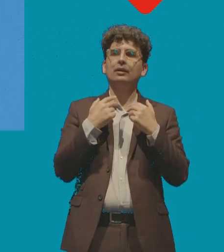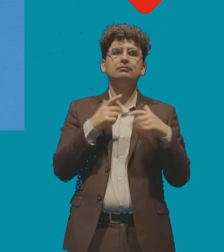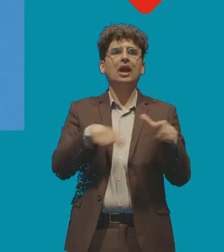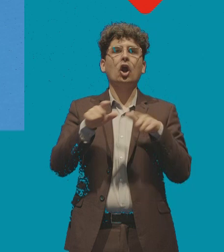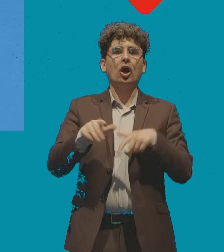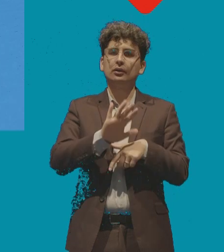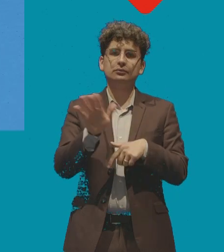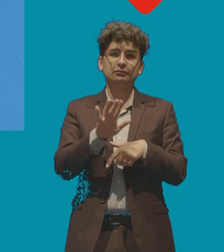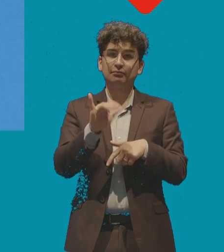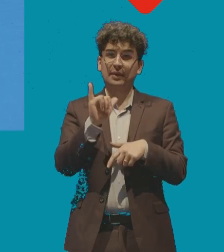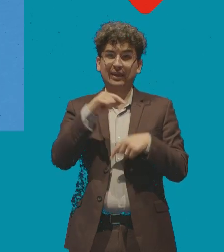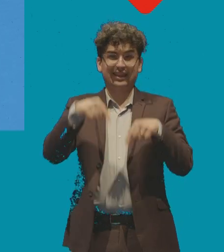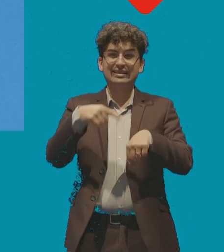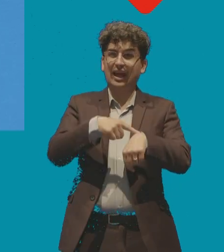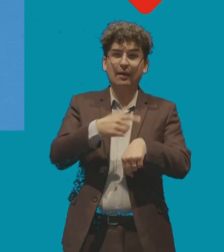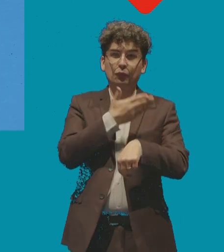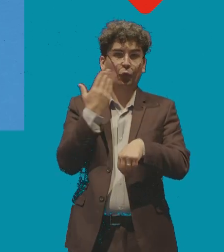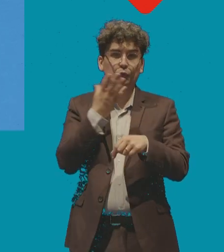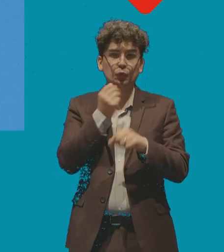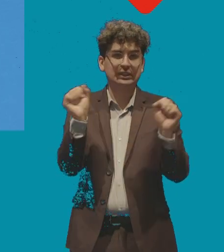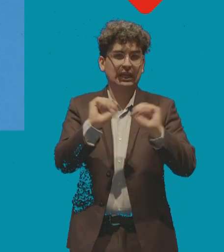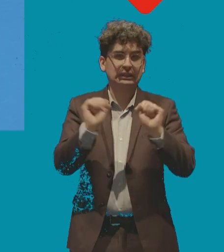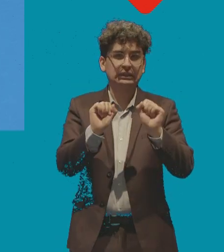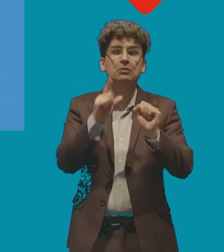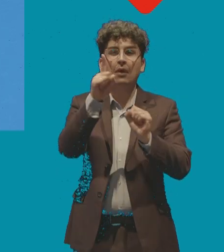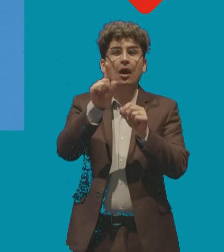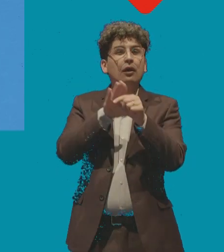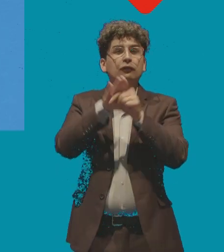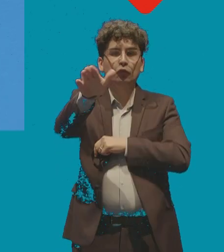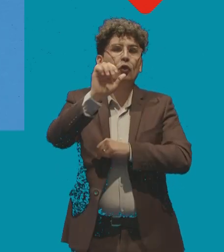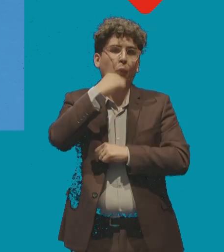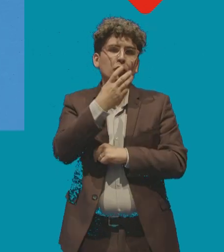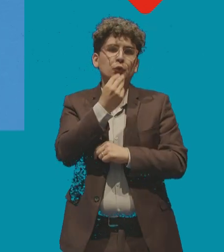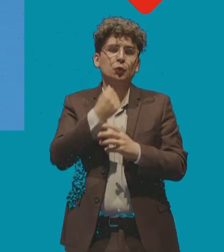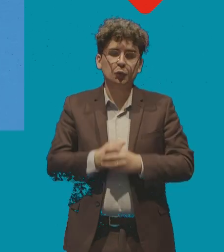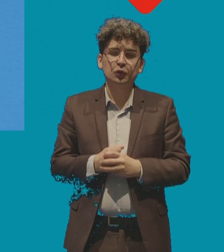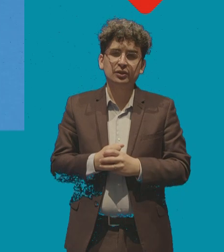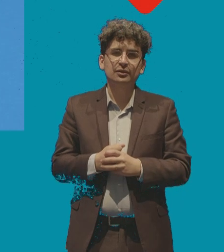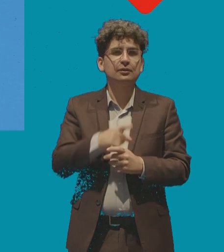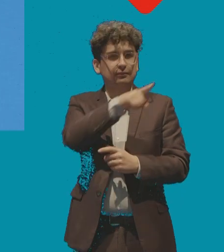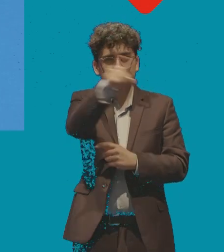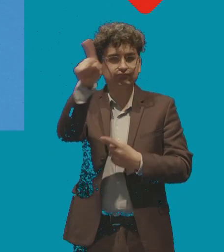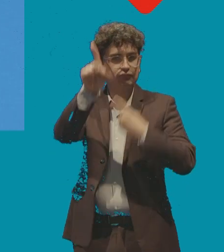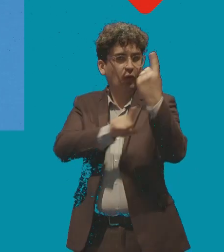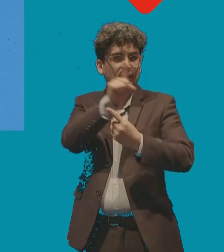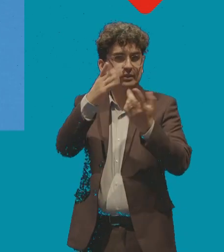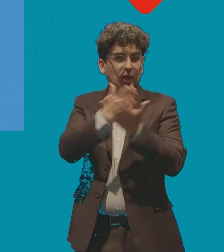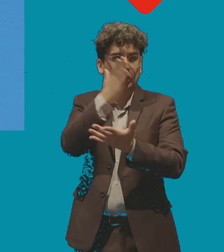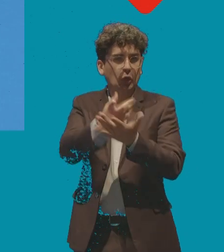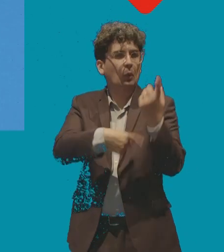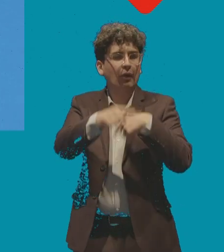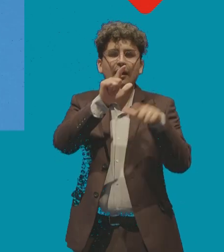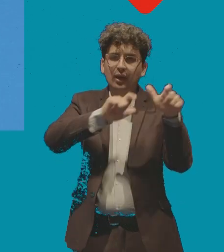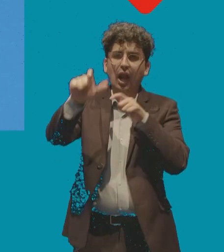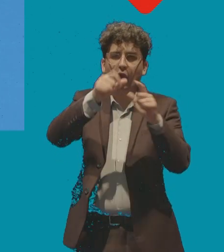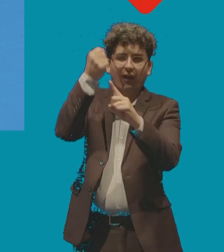used them on PCS members this time, but they will relish the opportunity to do it. So conference, be in no doubt that we will continue fighting this